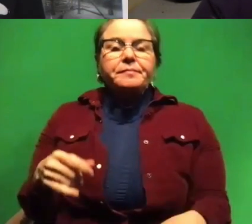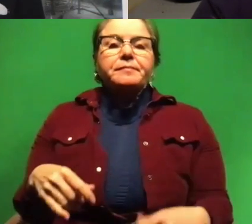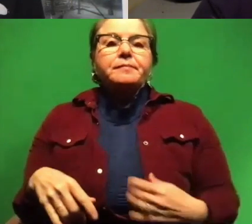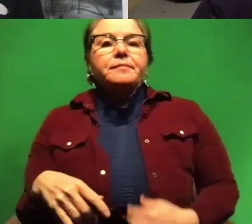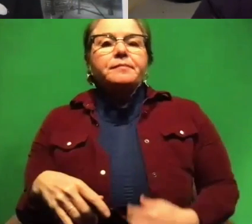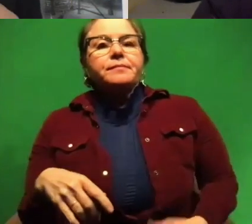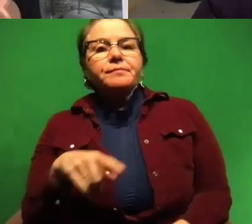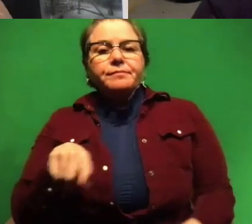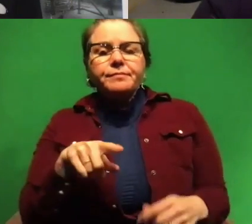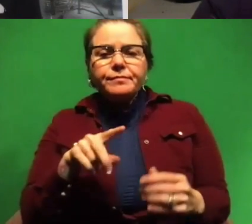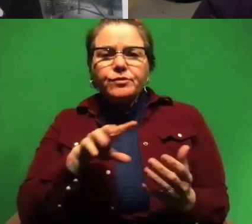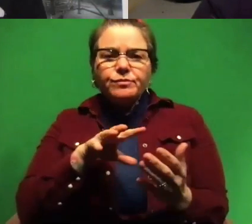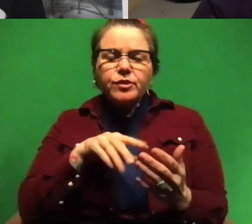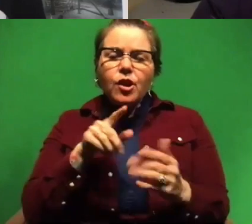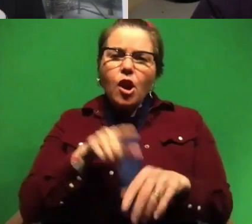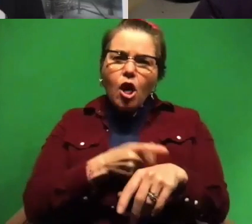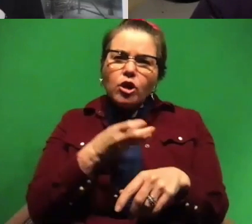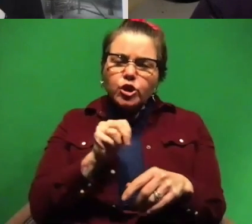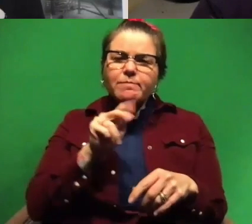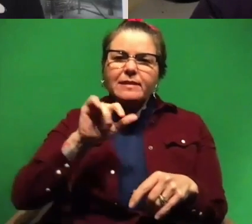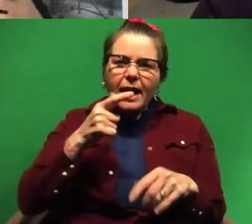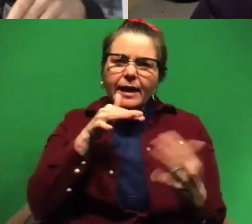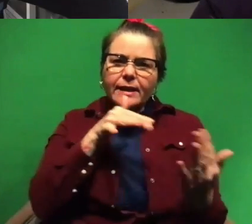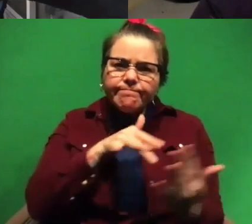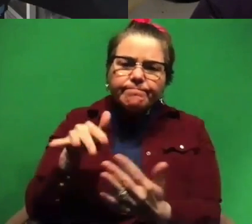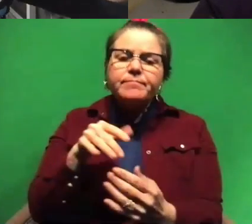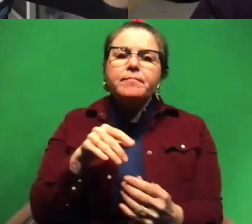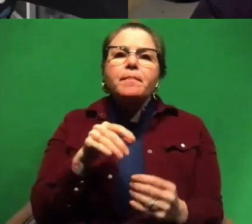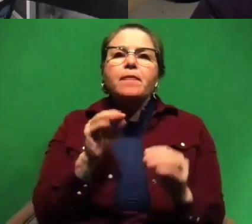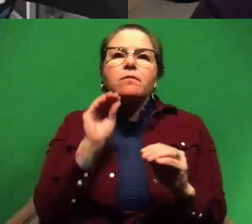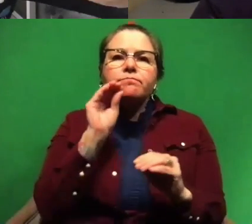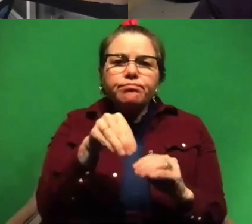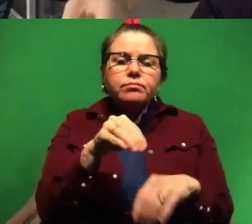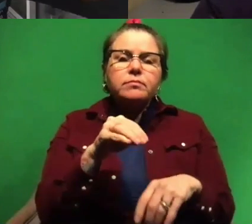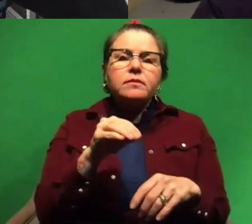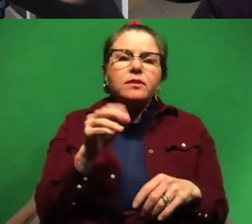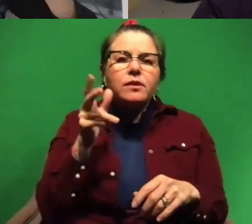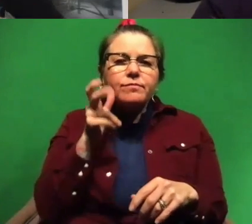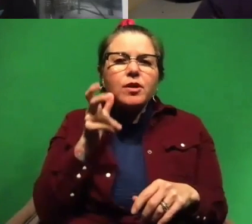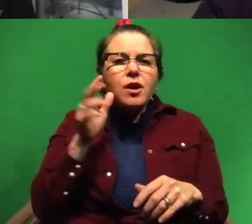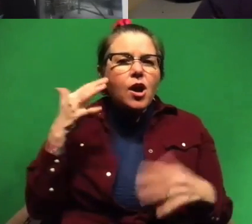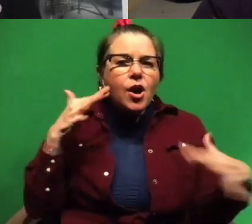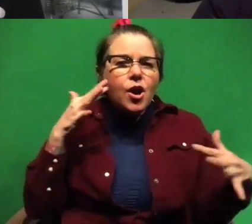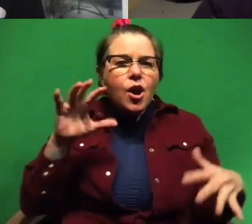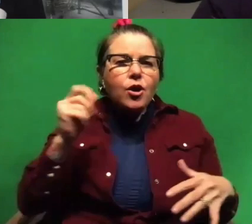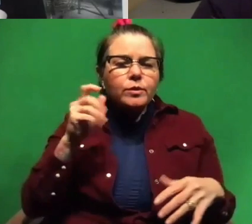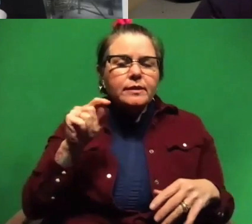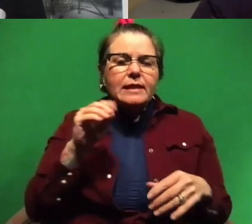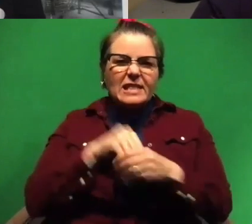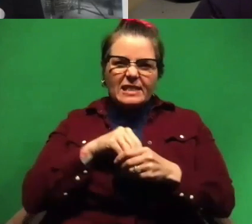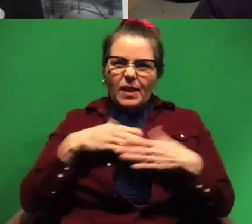And they started this long-term tagging study where they actually implanted acoustic tags inside the body cavity of the